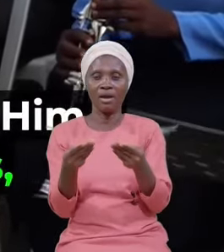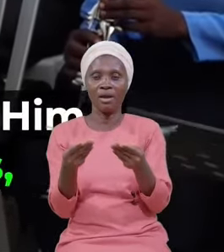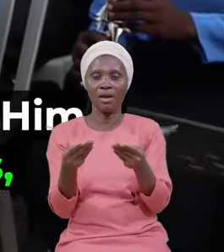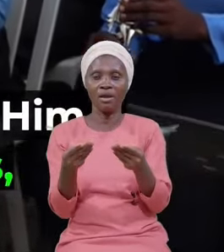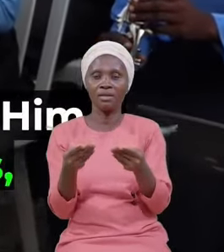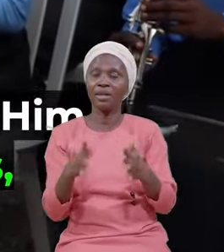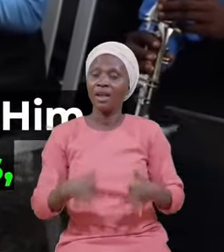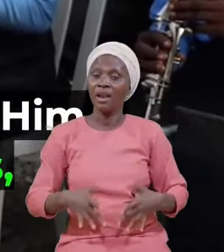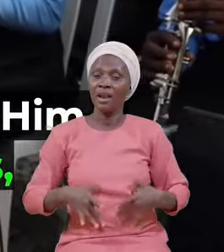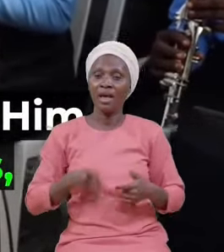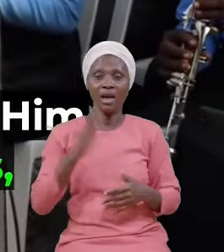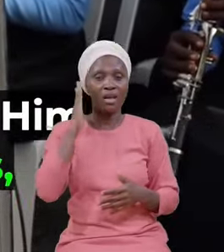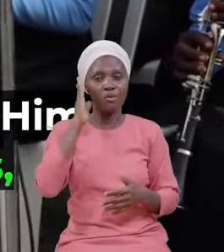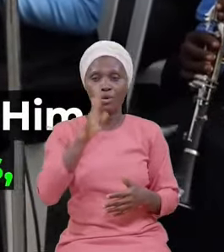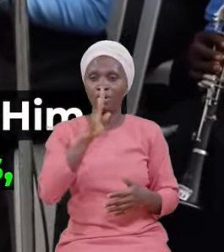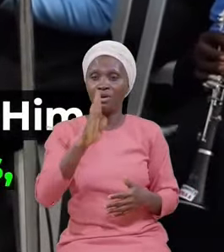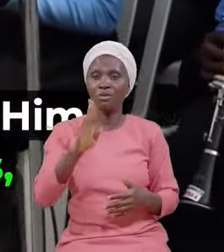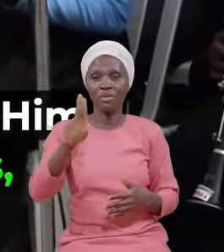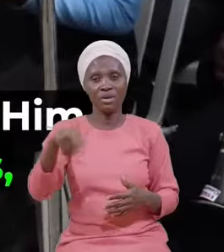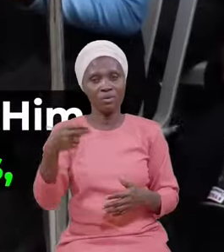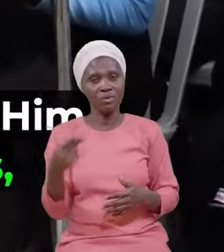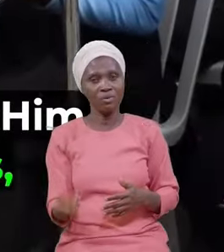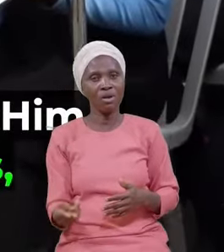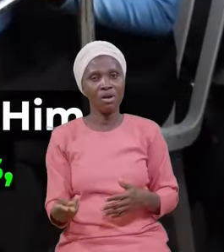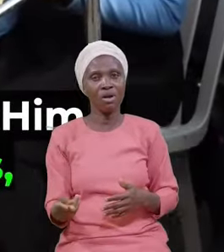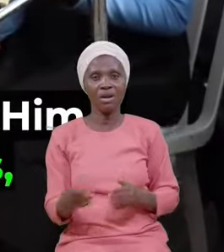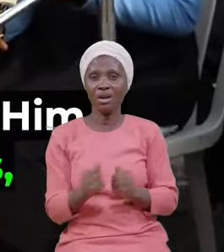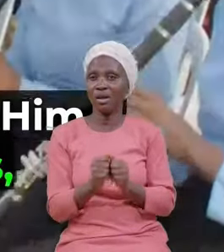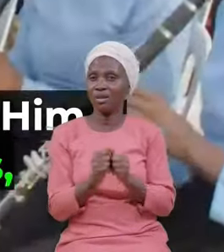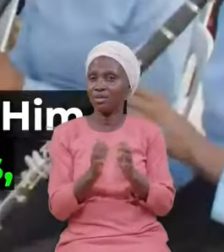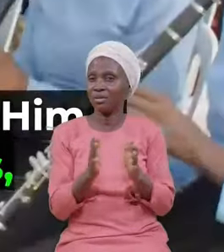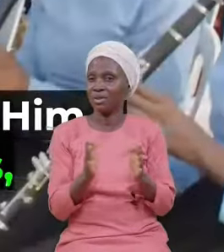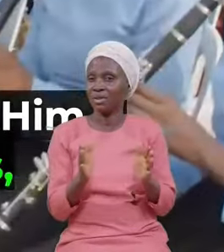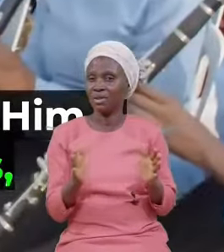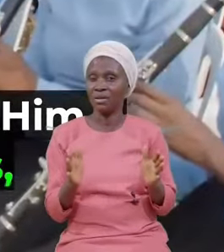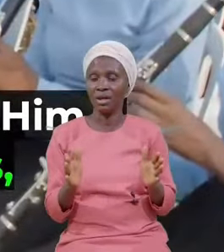he life would be oness